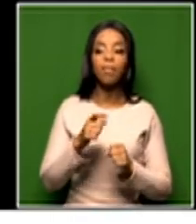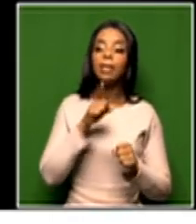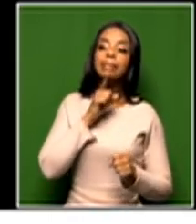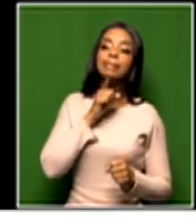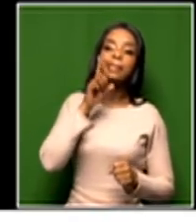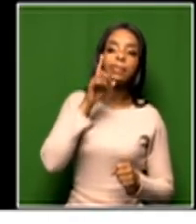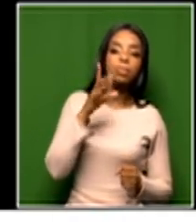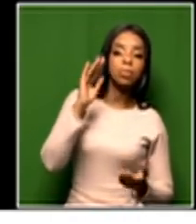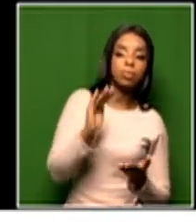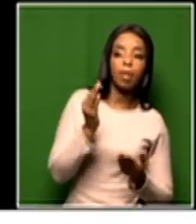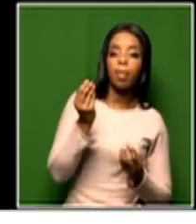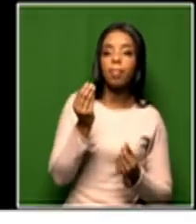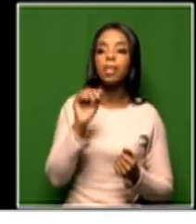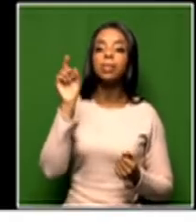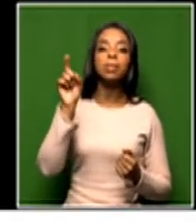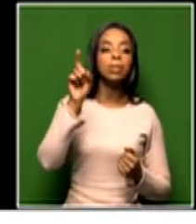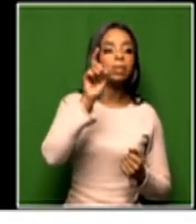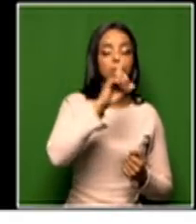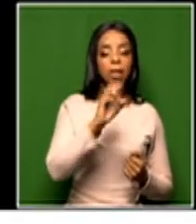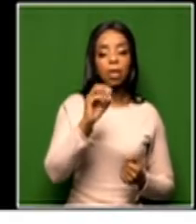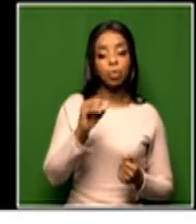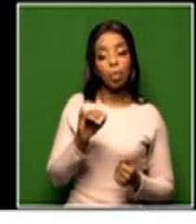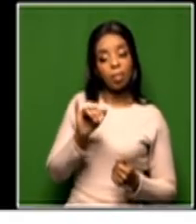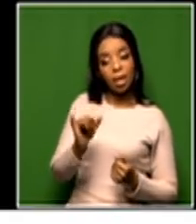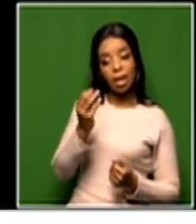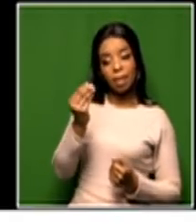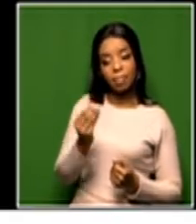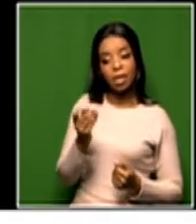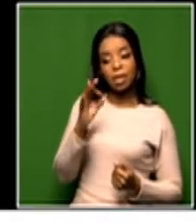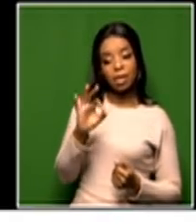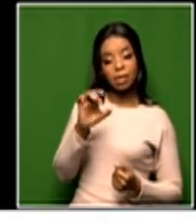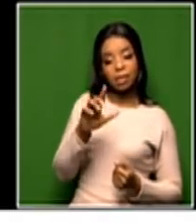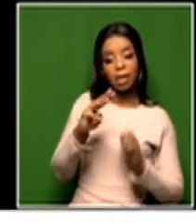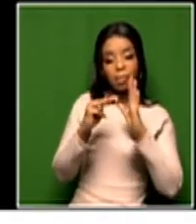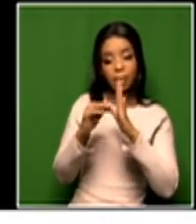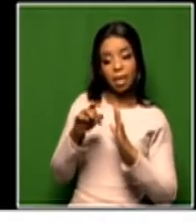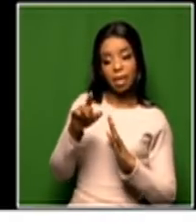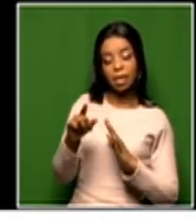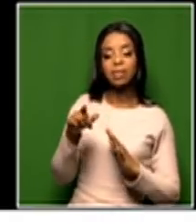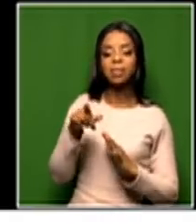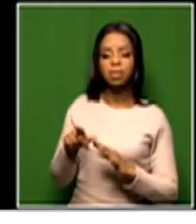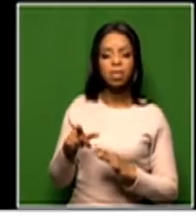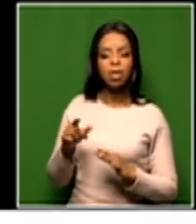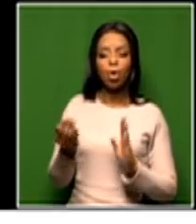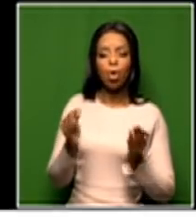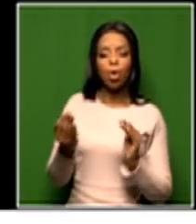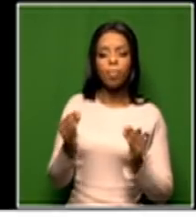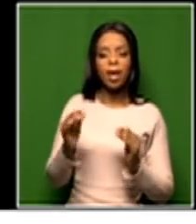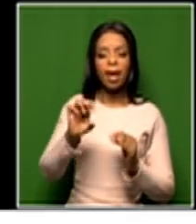37 million rand price tag is baseless in the sense that it is not comparative to